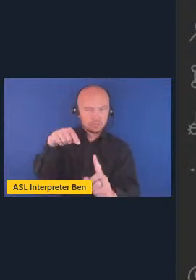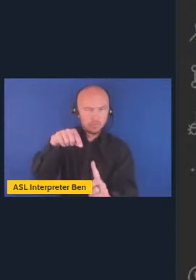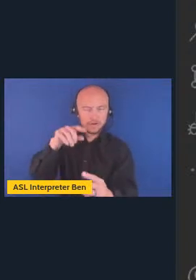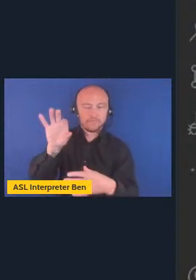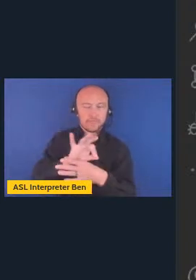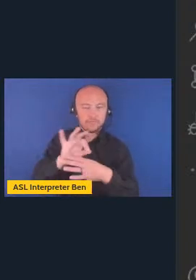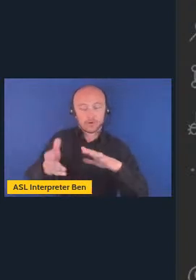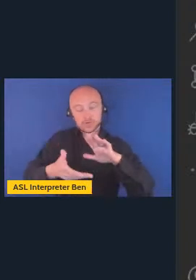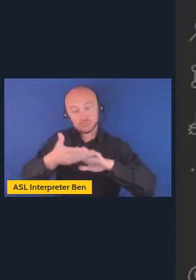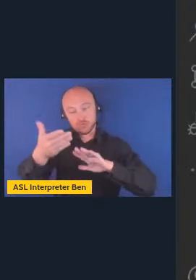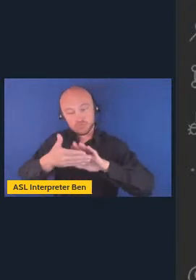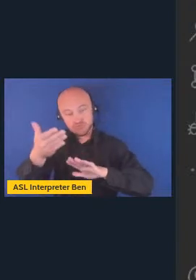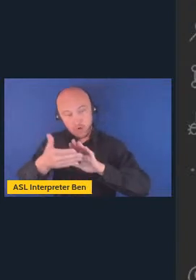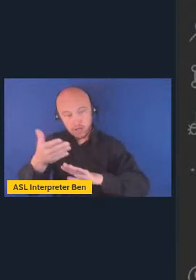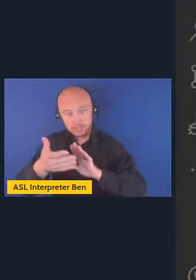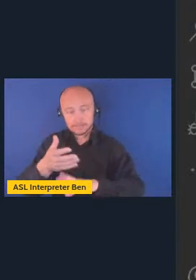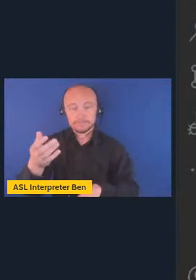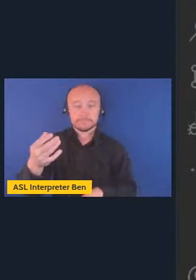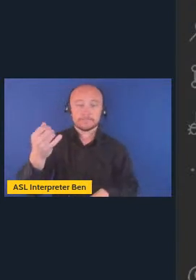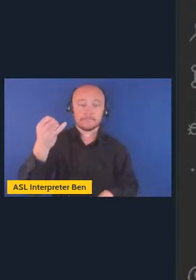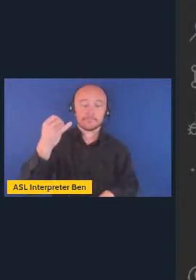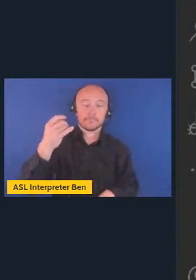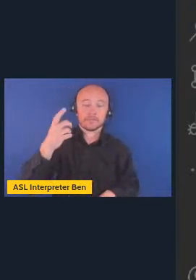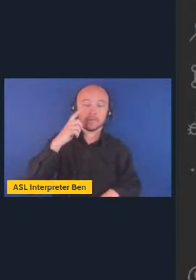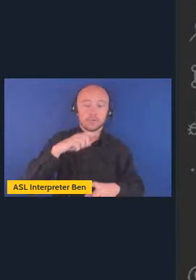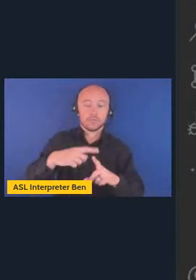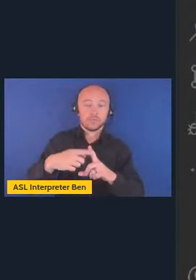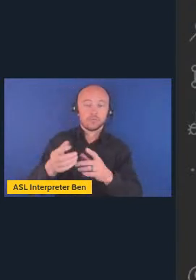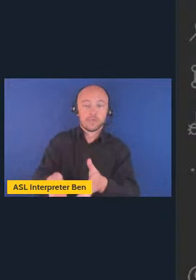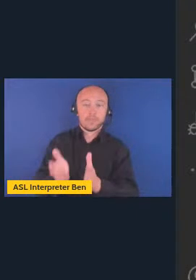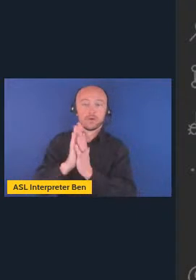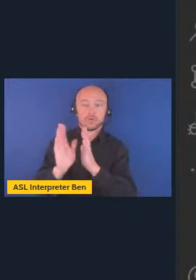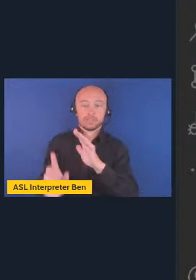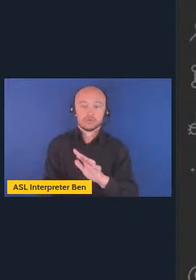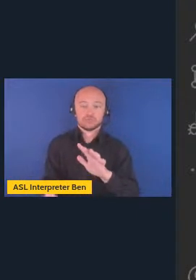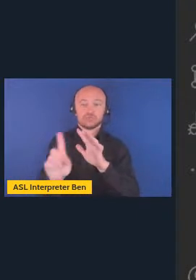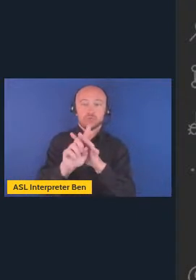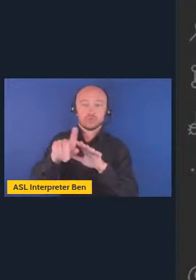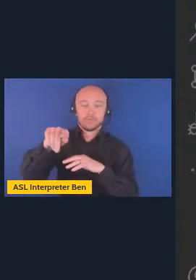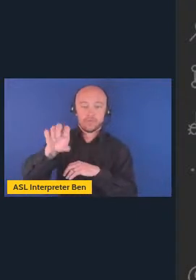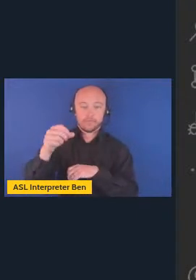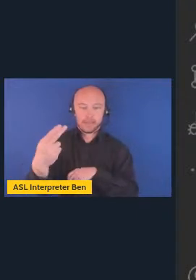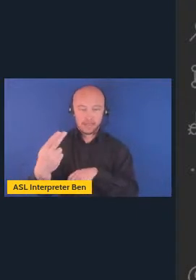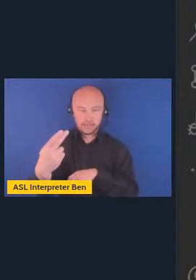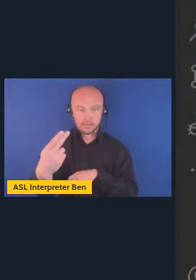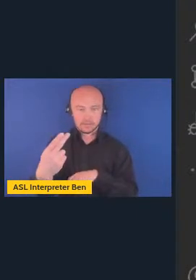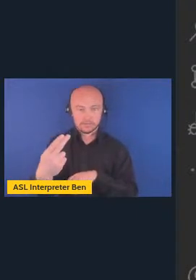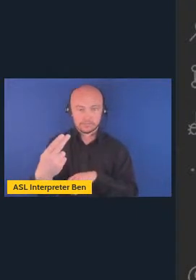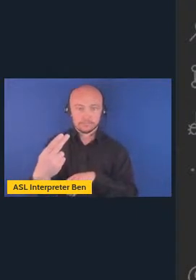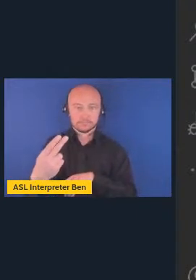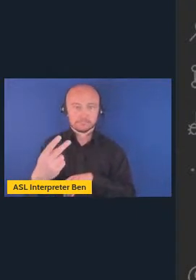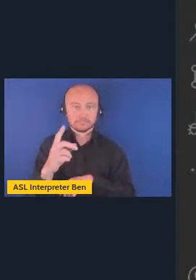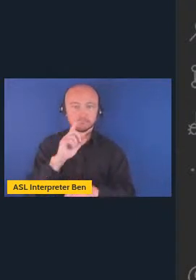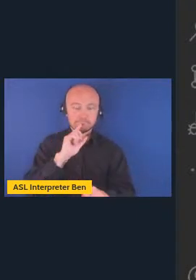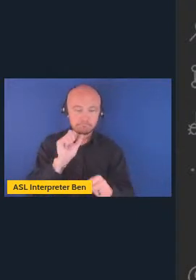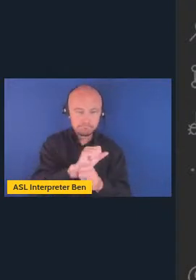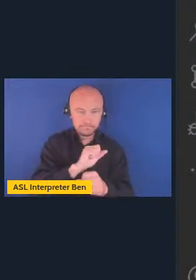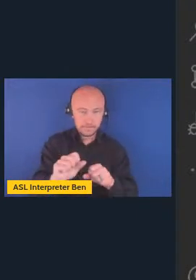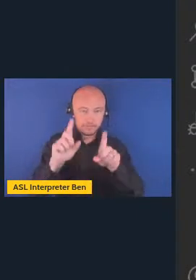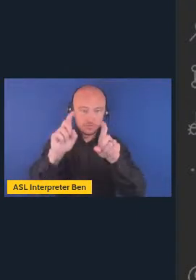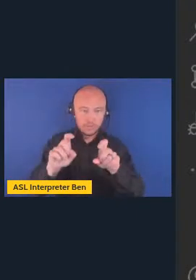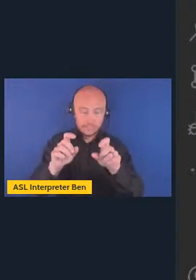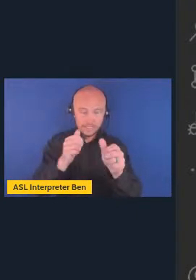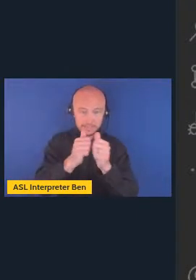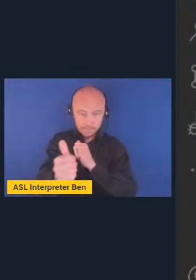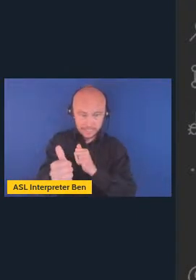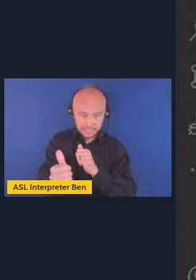run when a request gonna show up for this path. And just to make sure that the test passes, I can